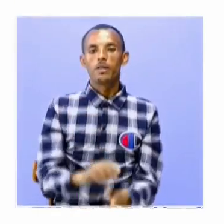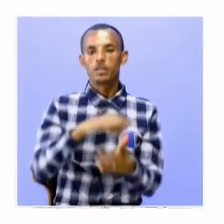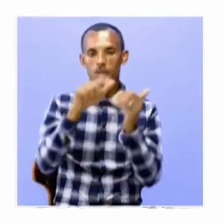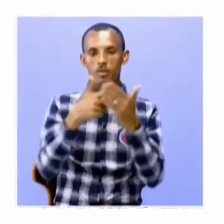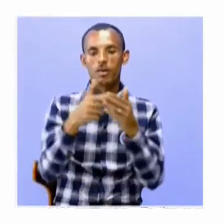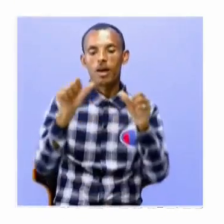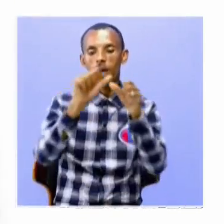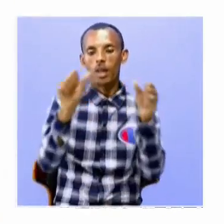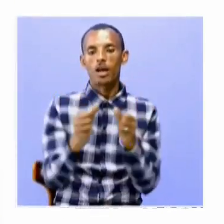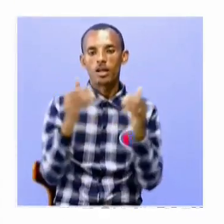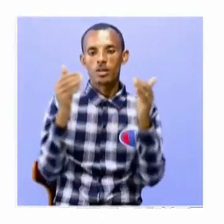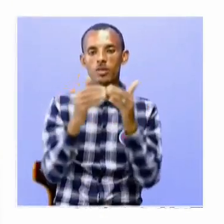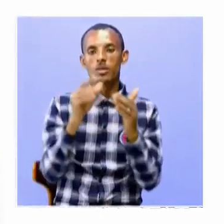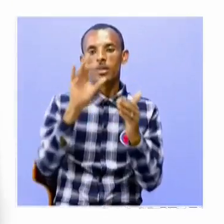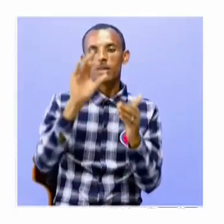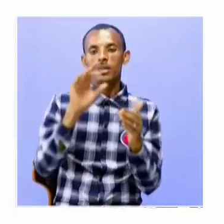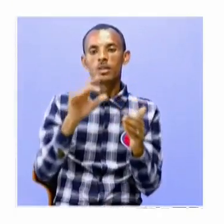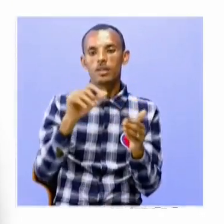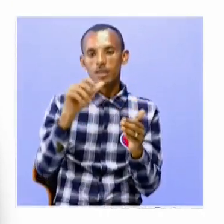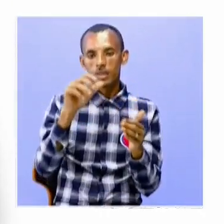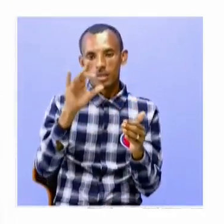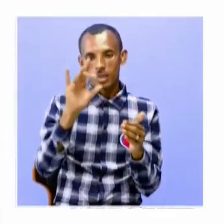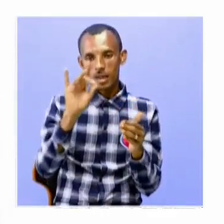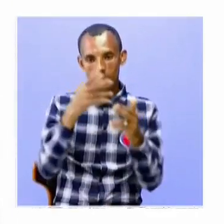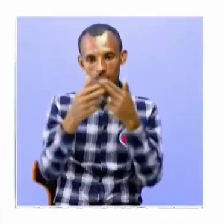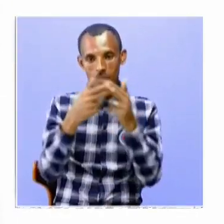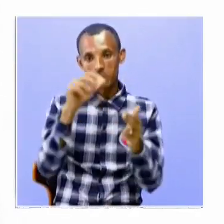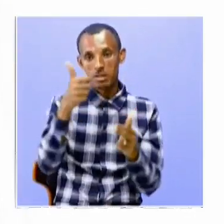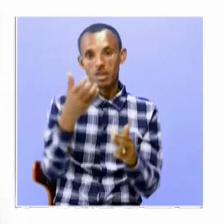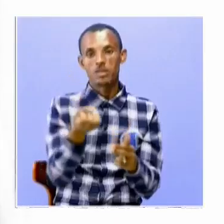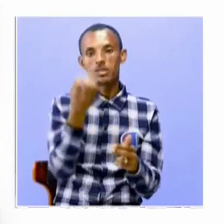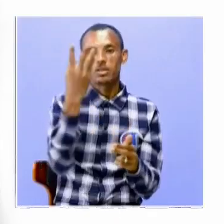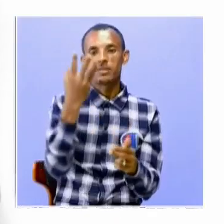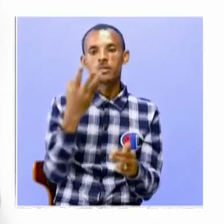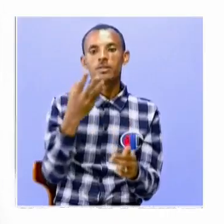Therefore, this will be 10 times 8 is this 80